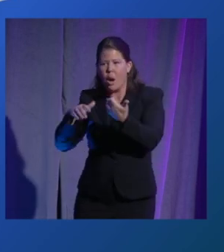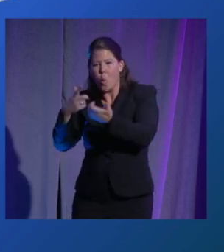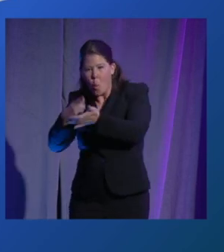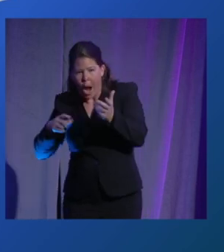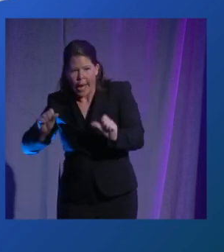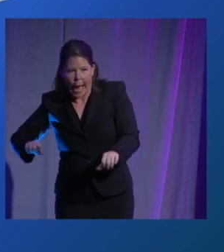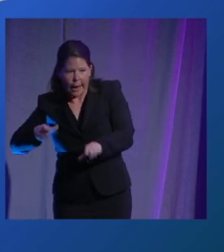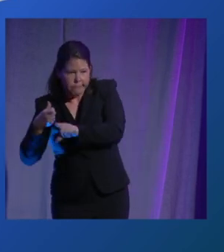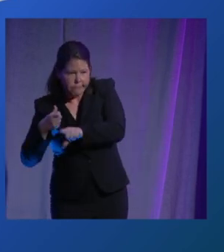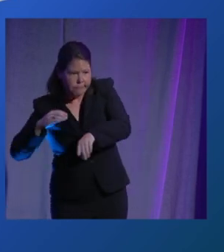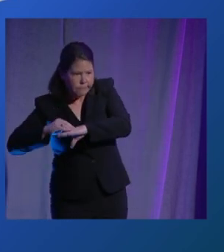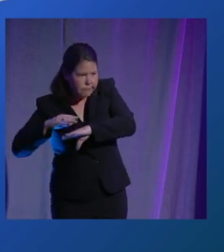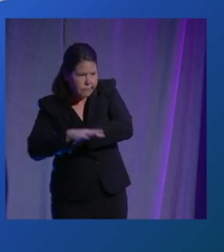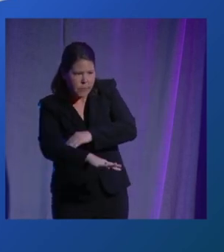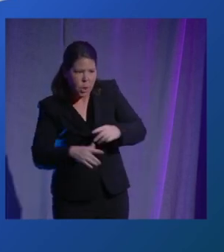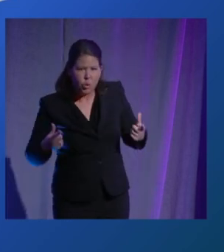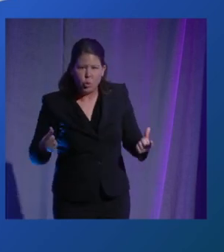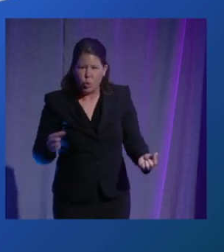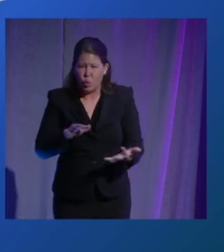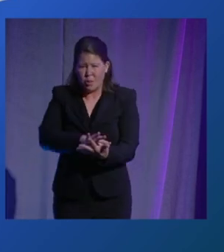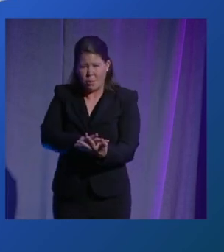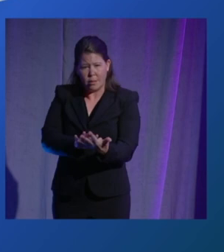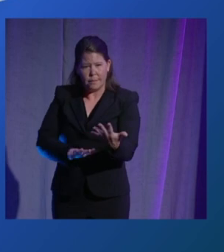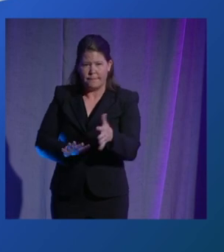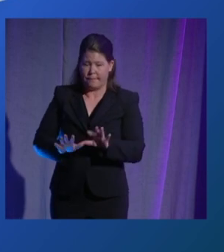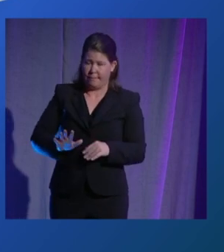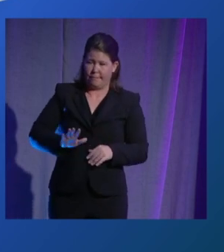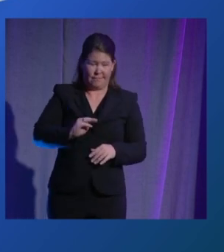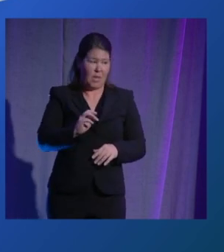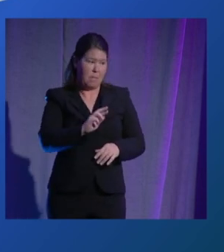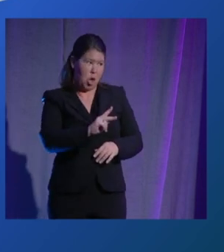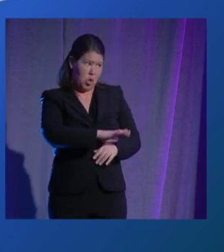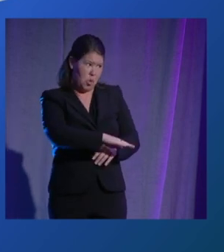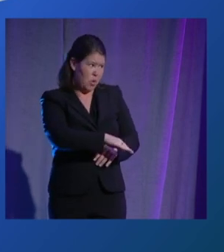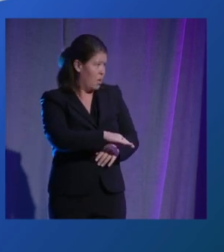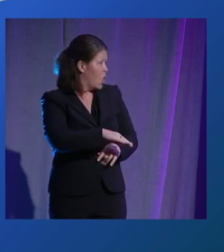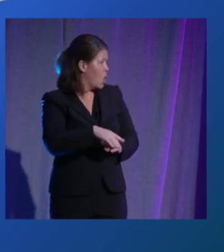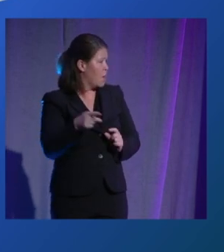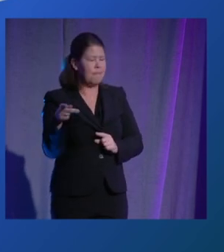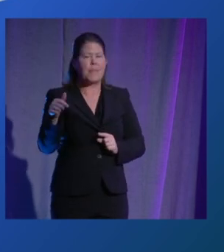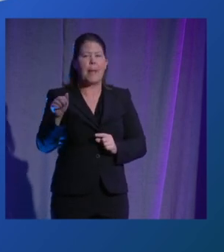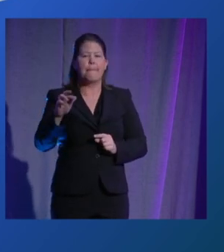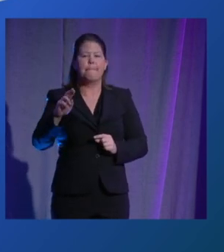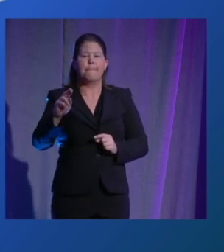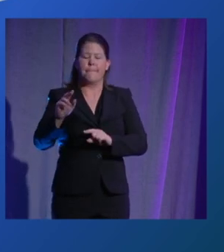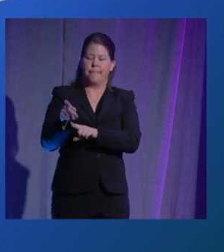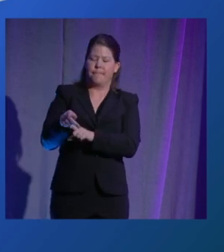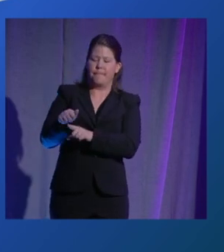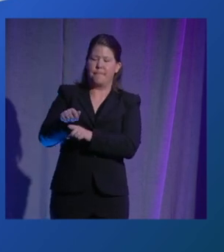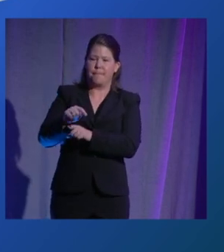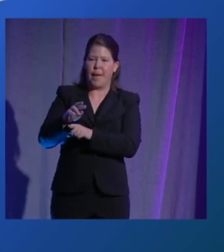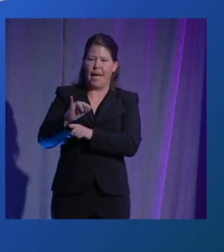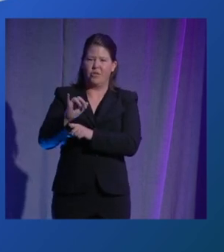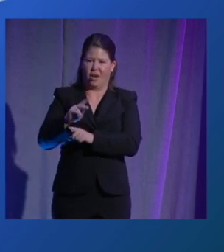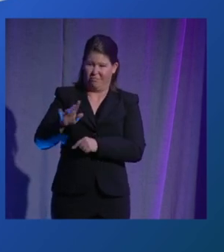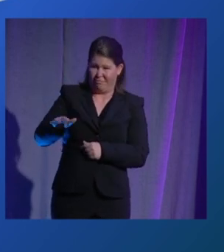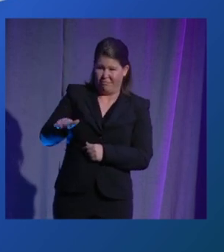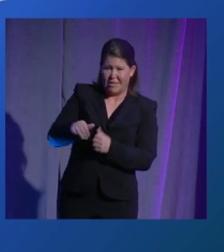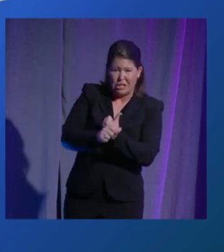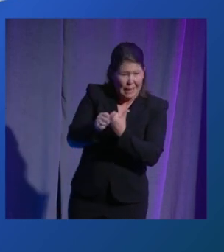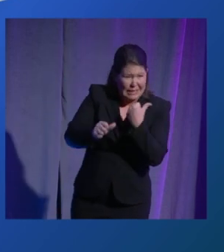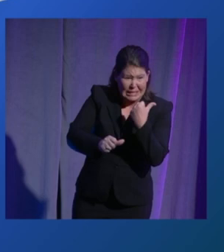realizing um that they're F there been some dangerous tests of that right using imagery particularly to see how long it will